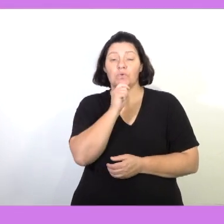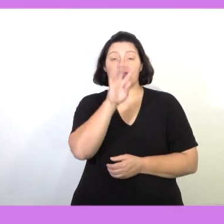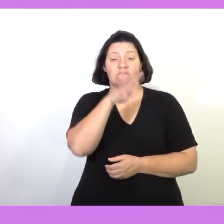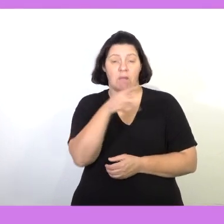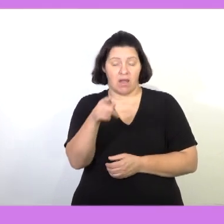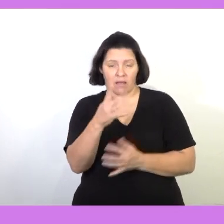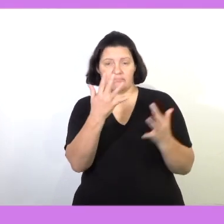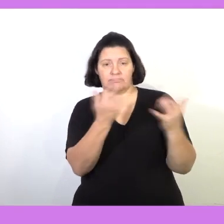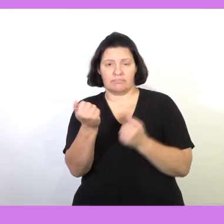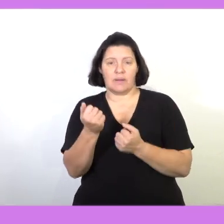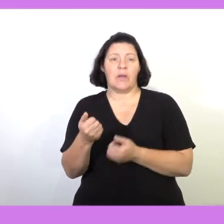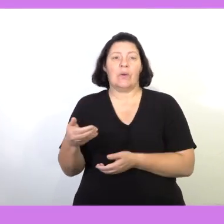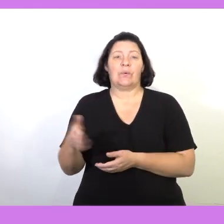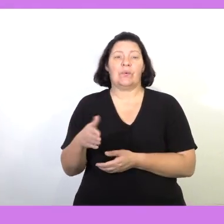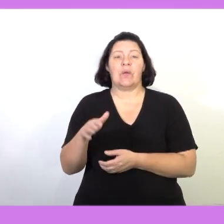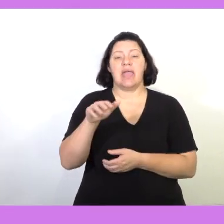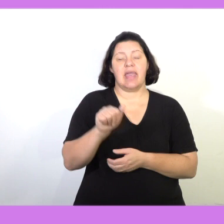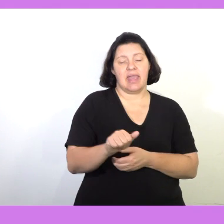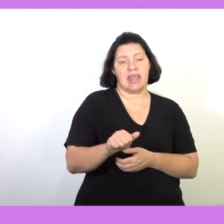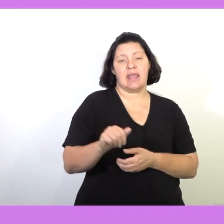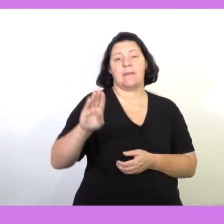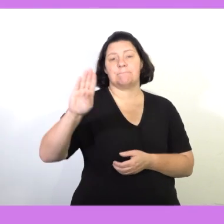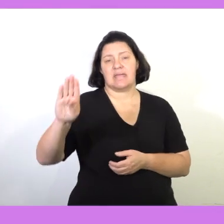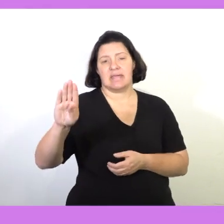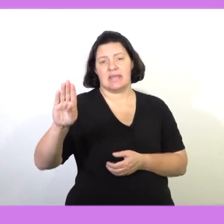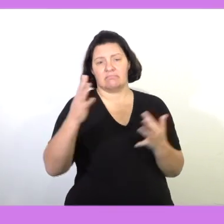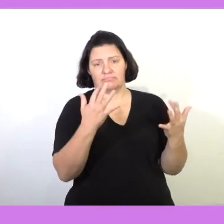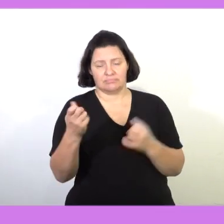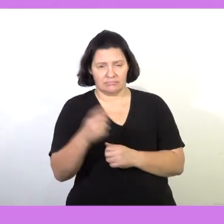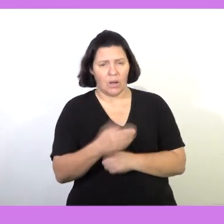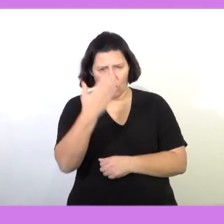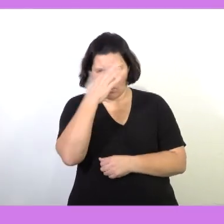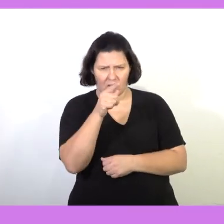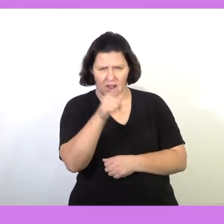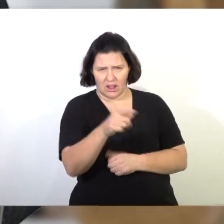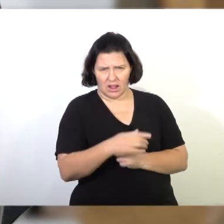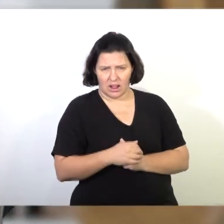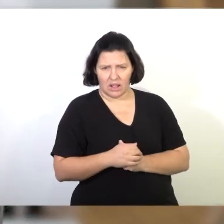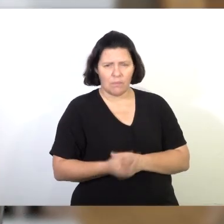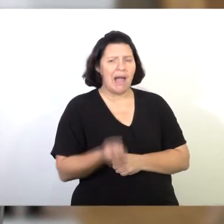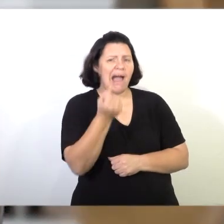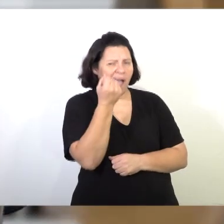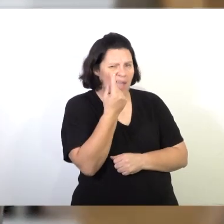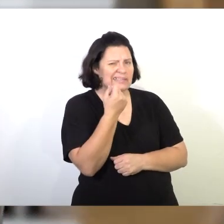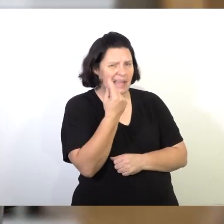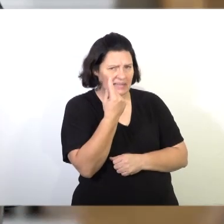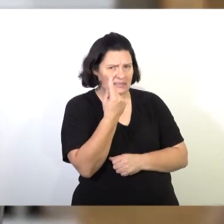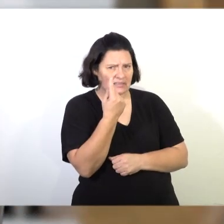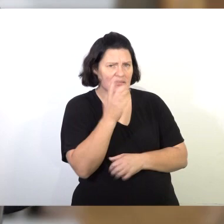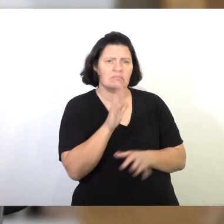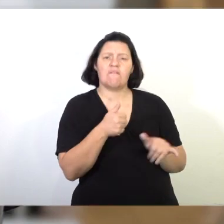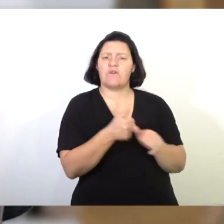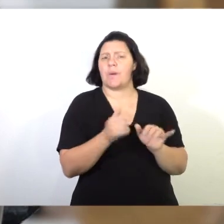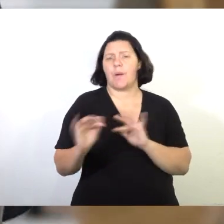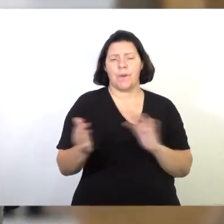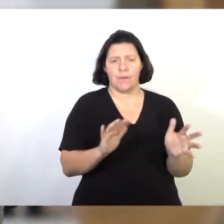Use the formula to calculate the missing value A and B. I am sure by now you are now understanding how